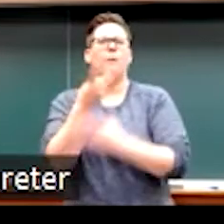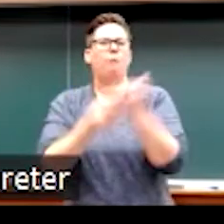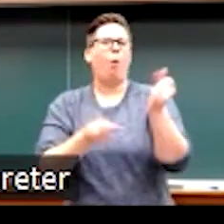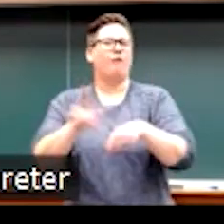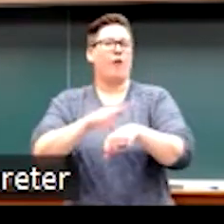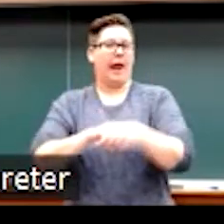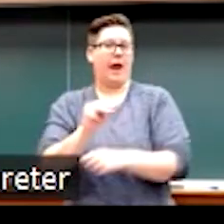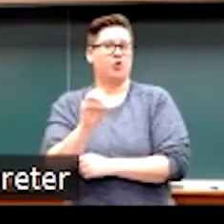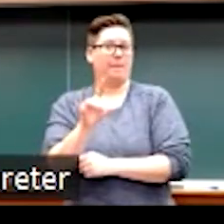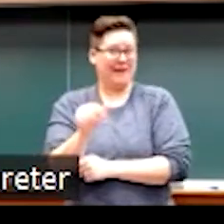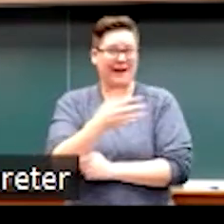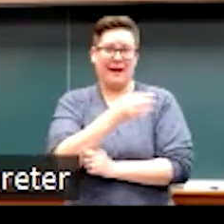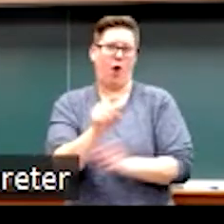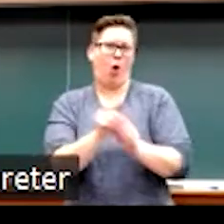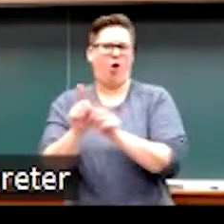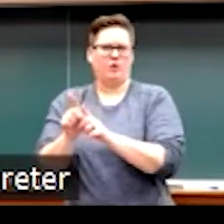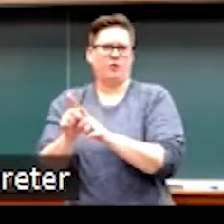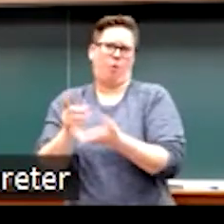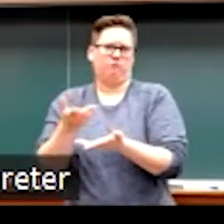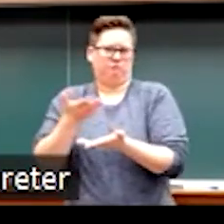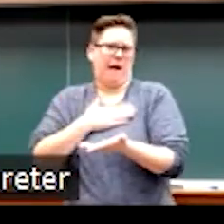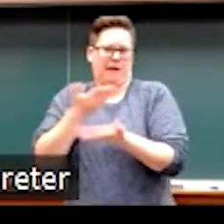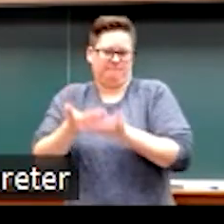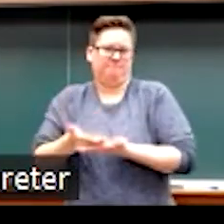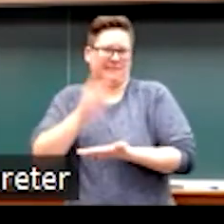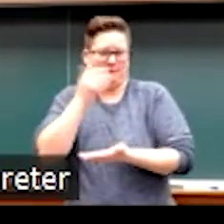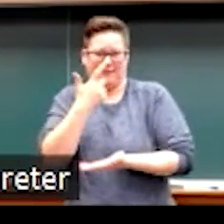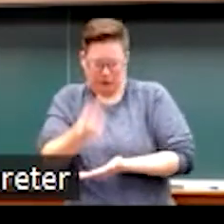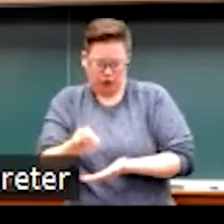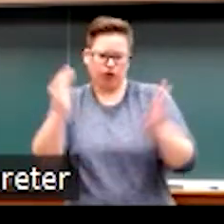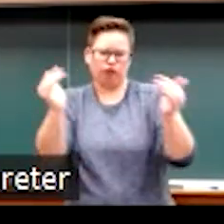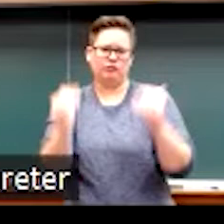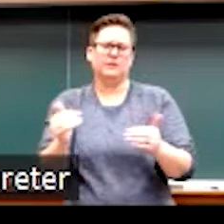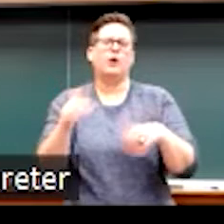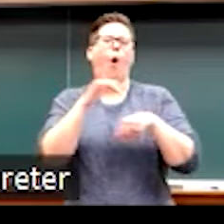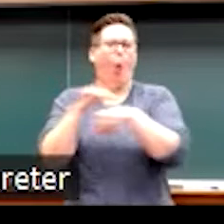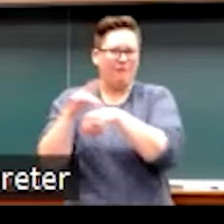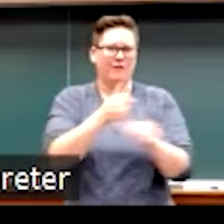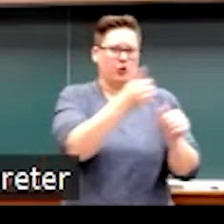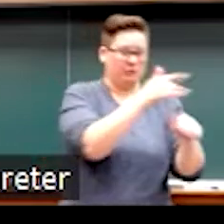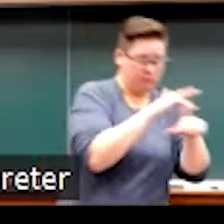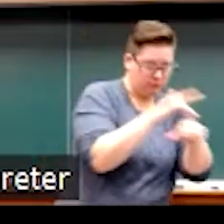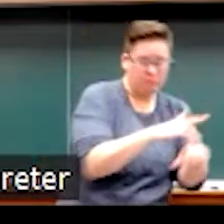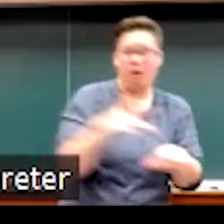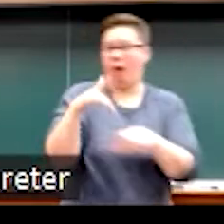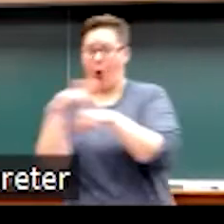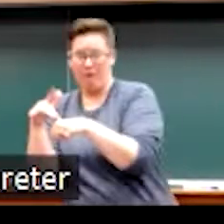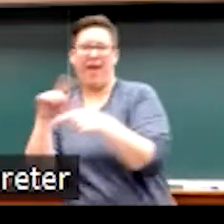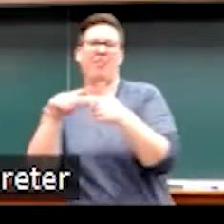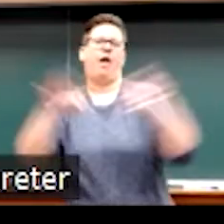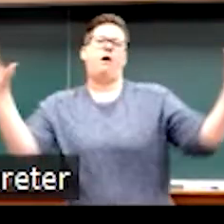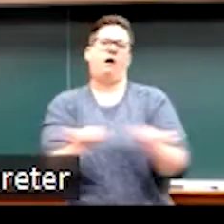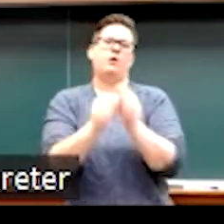national media and empirical interest, and then provide an overview of each one in turn before bringing that